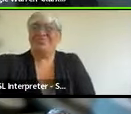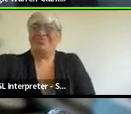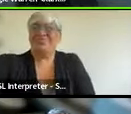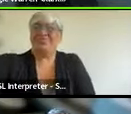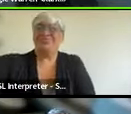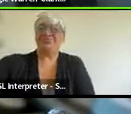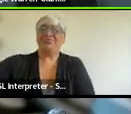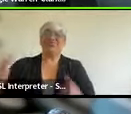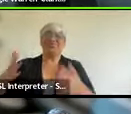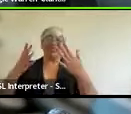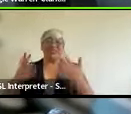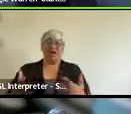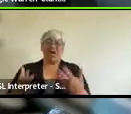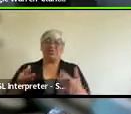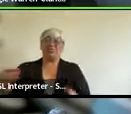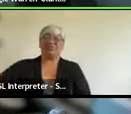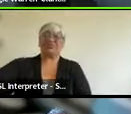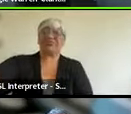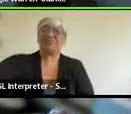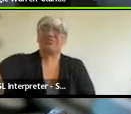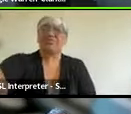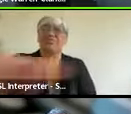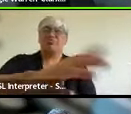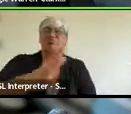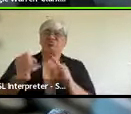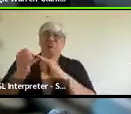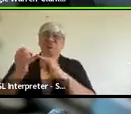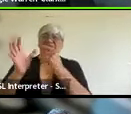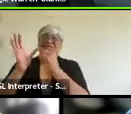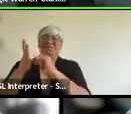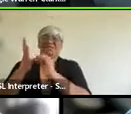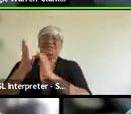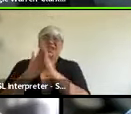We now have Sacha Dylan